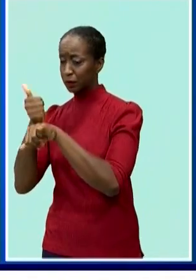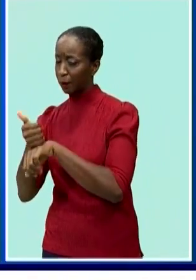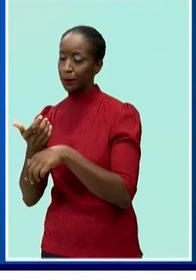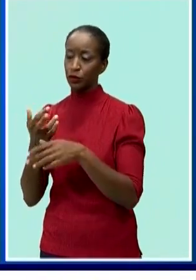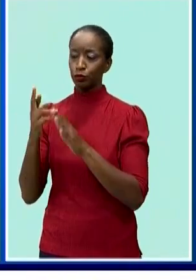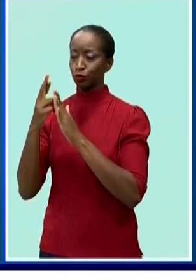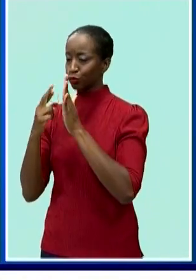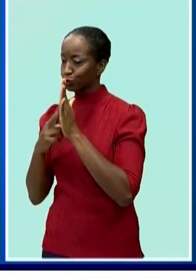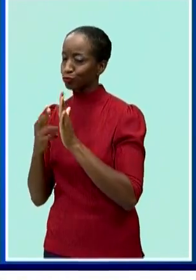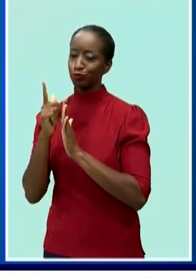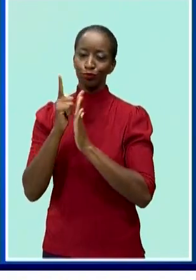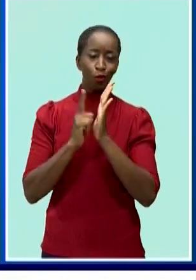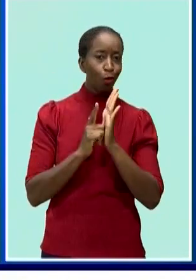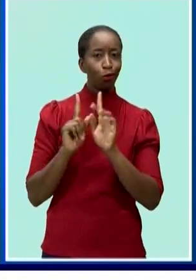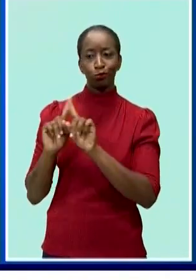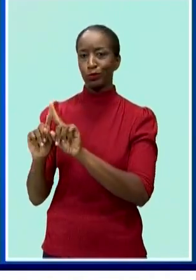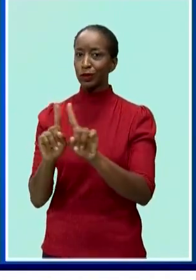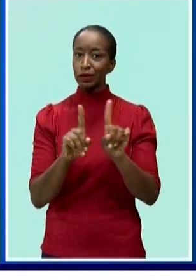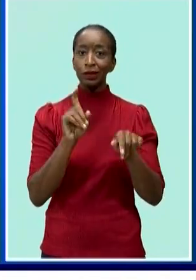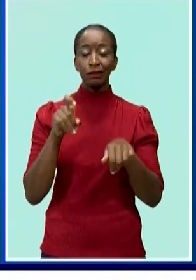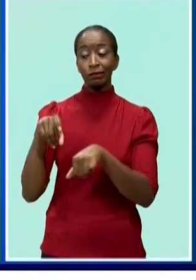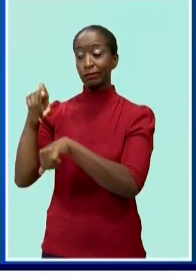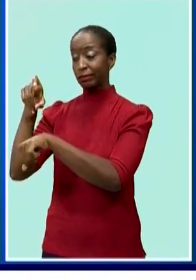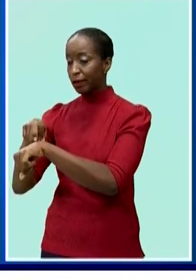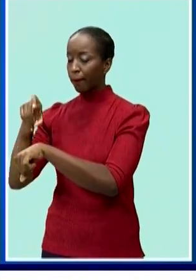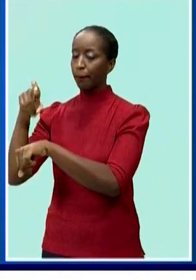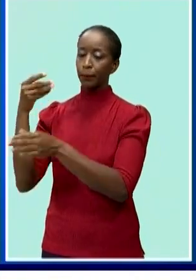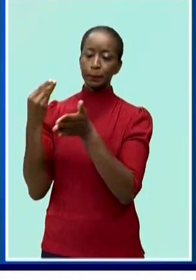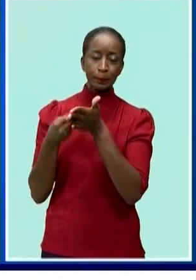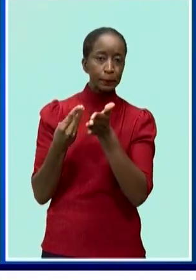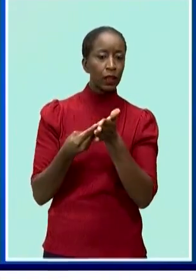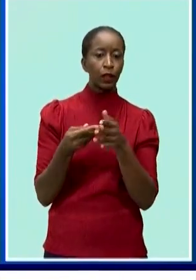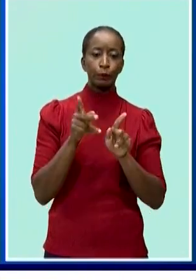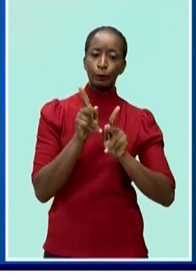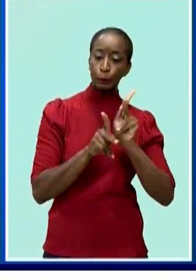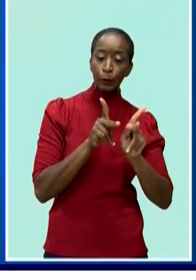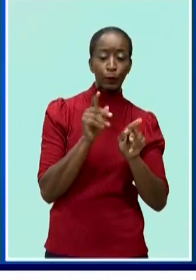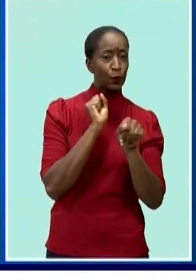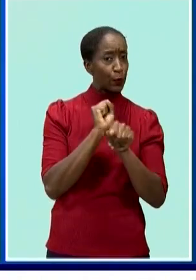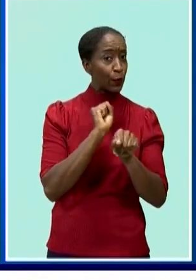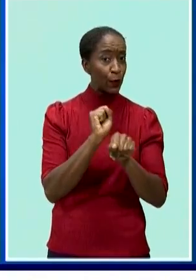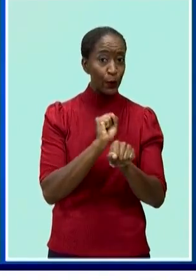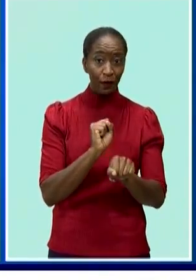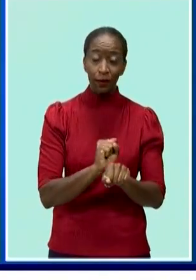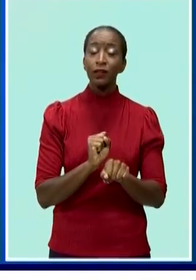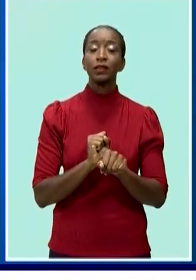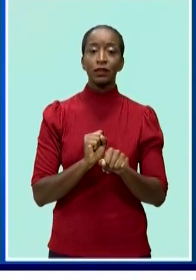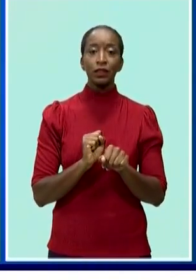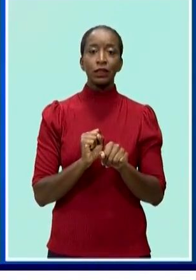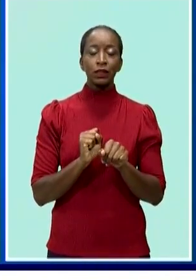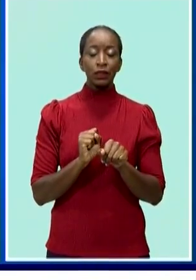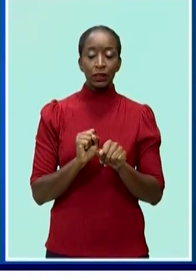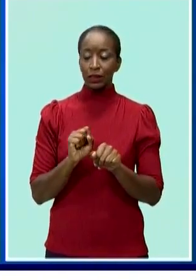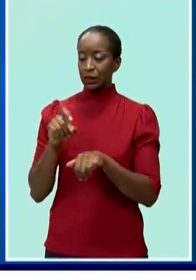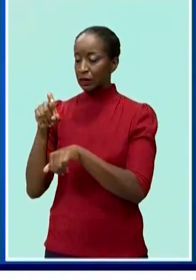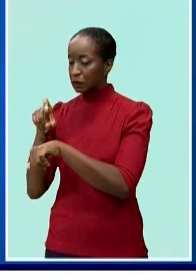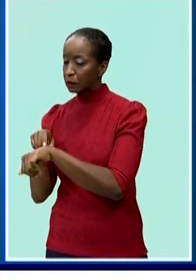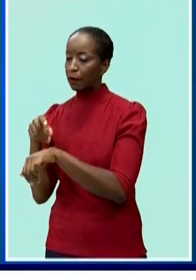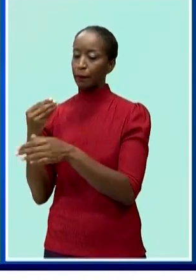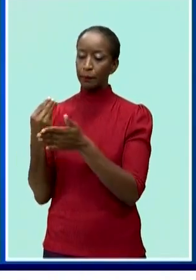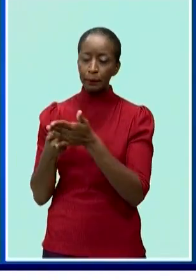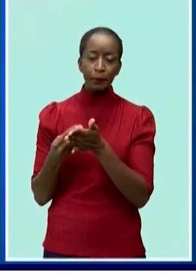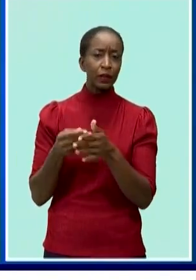where it's demanding time, money, or resources, it means that those things, the time, the resources, the people,